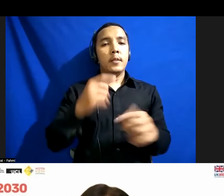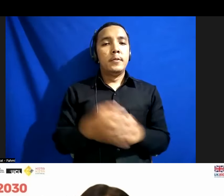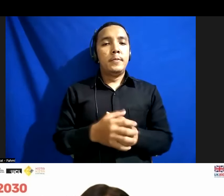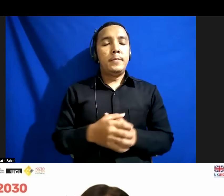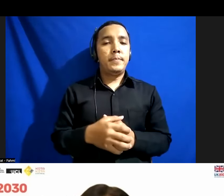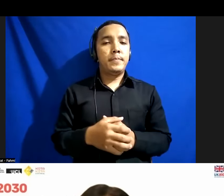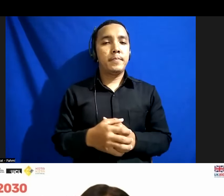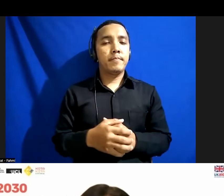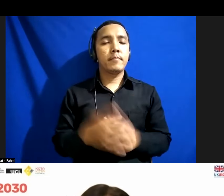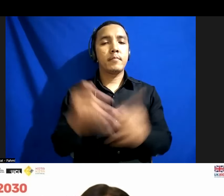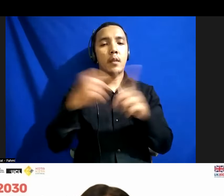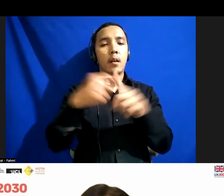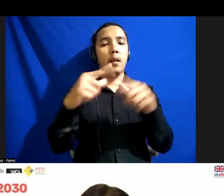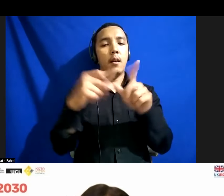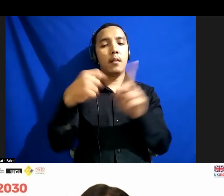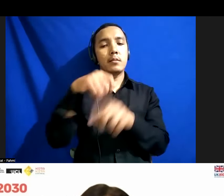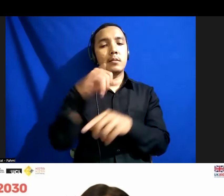God that